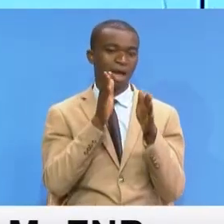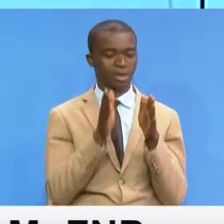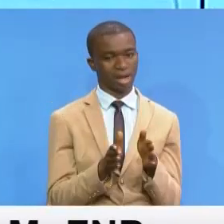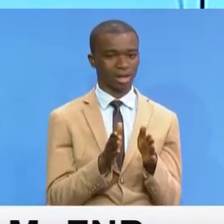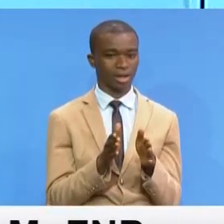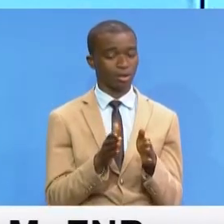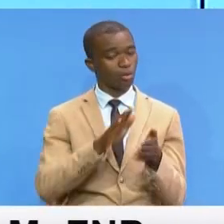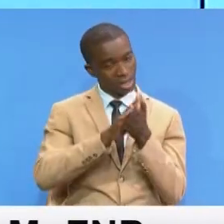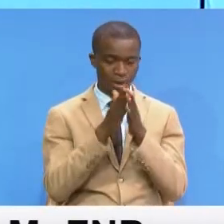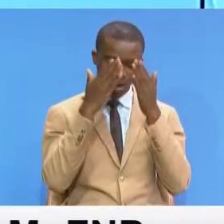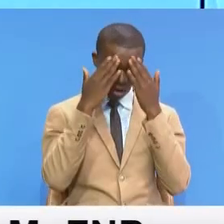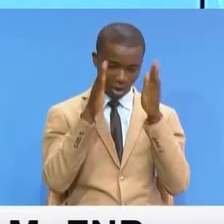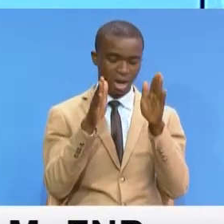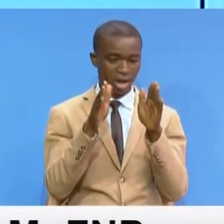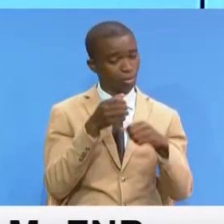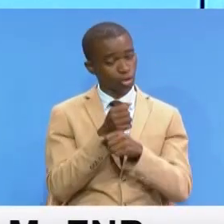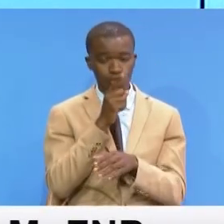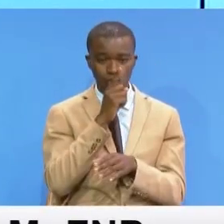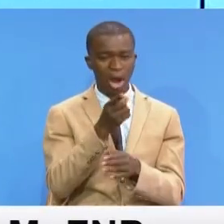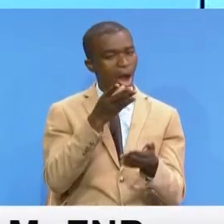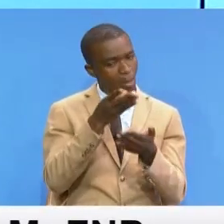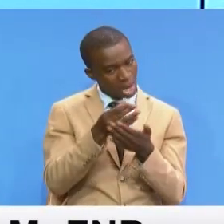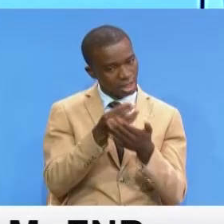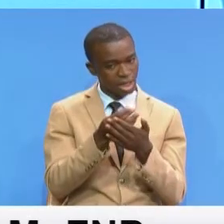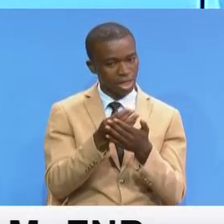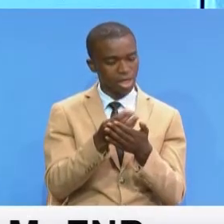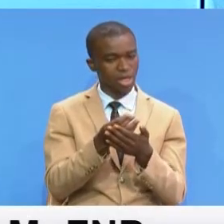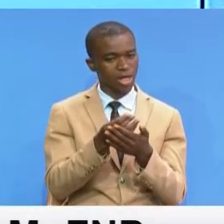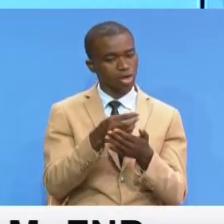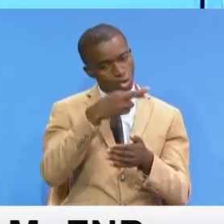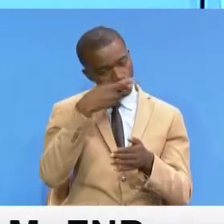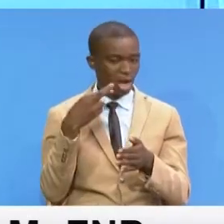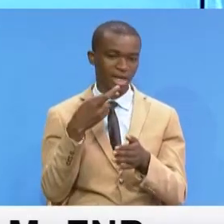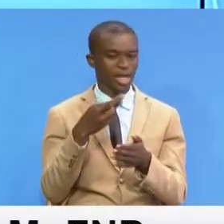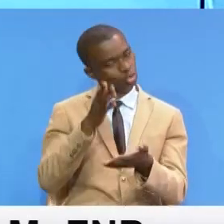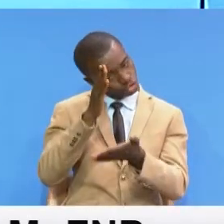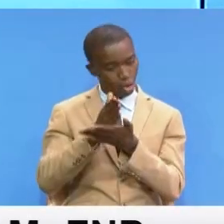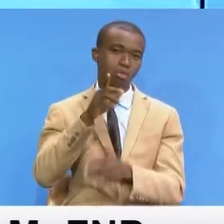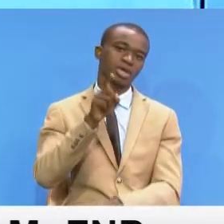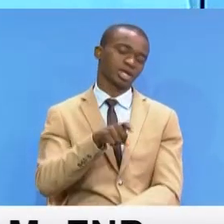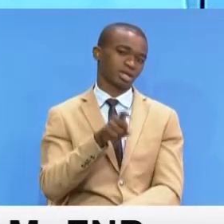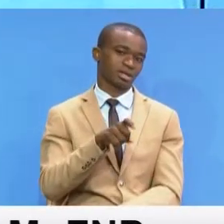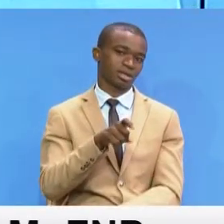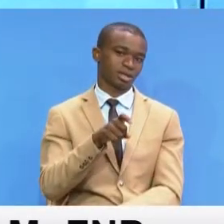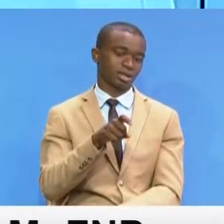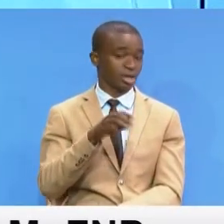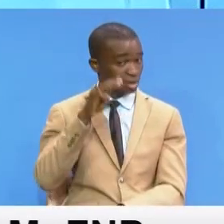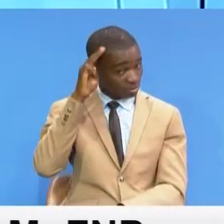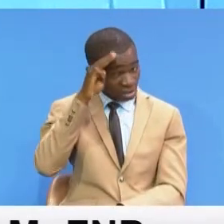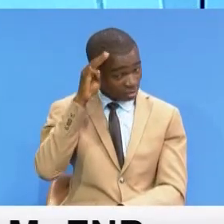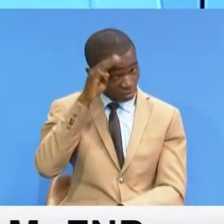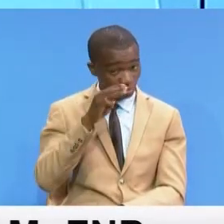alert and guard against money laundering and terrorism financing. Minister of Finance and National Planning